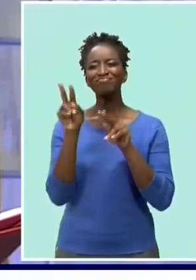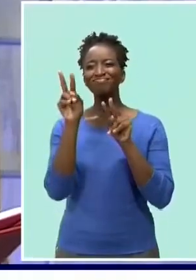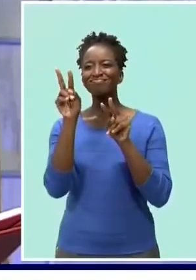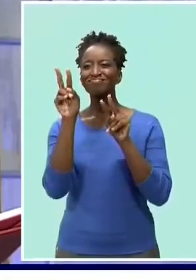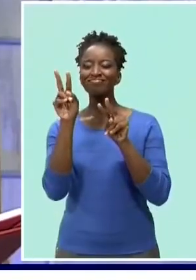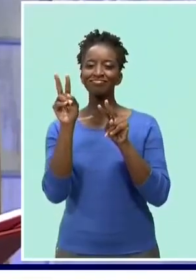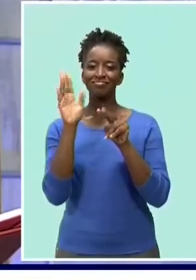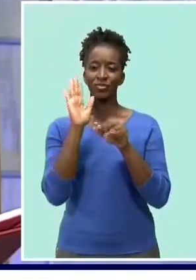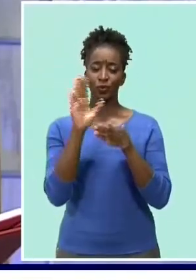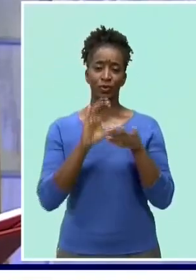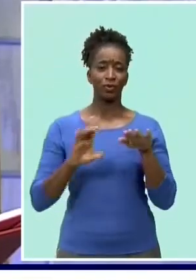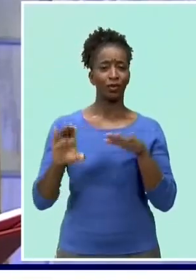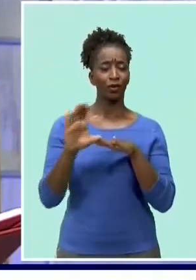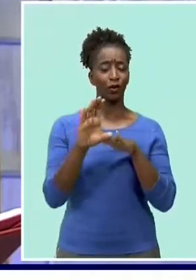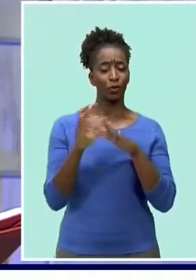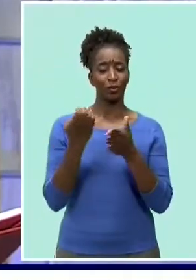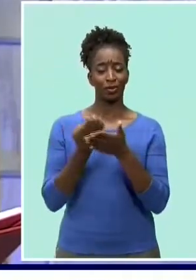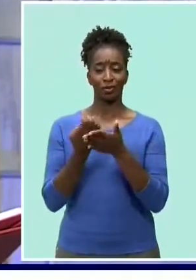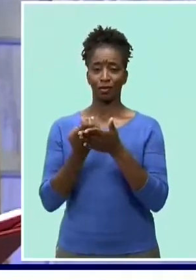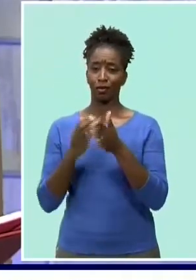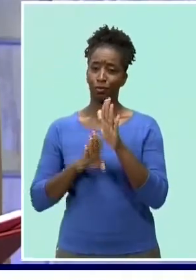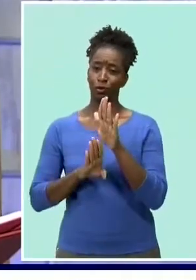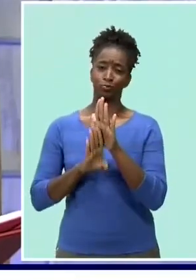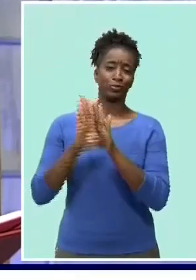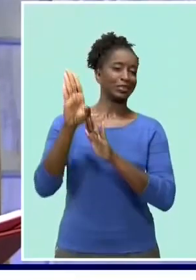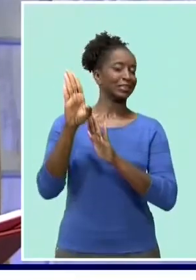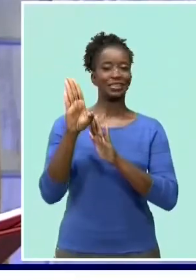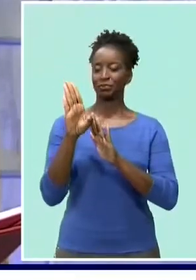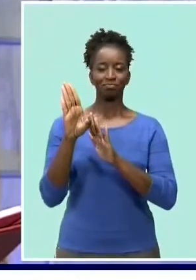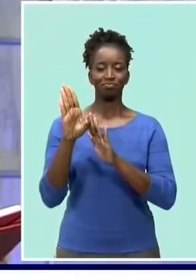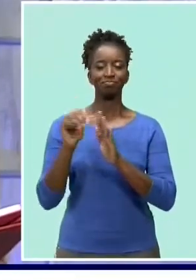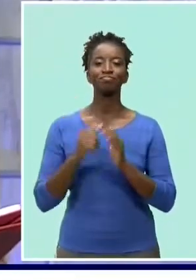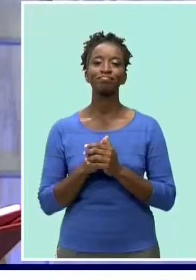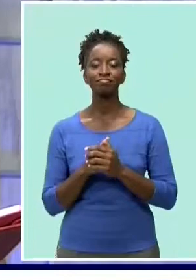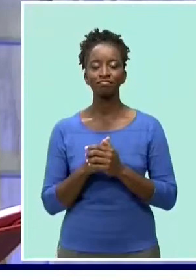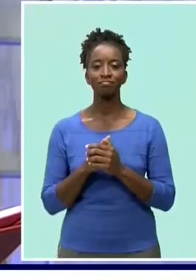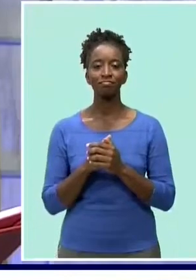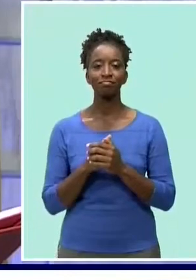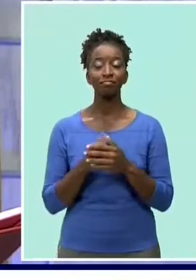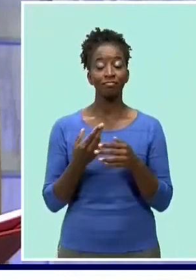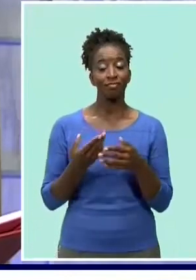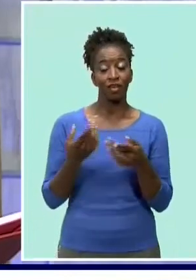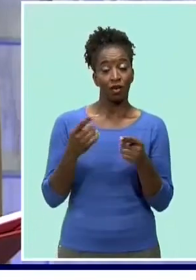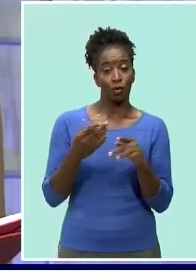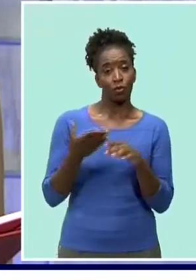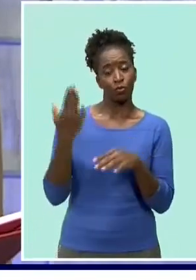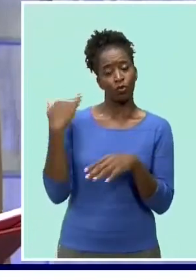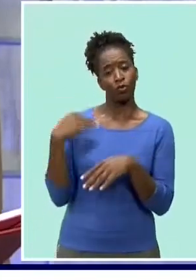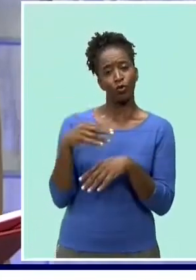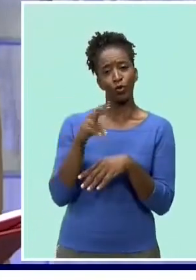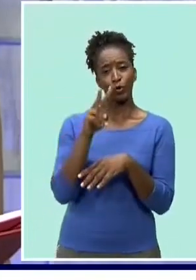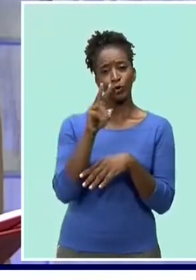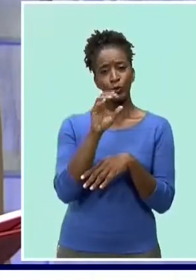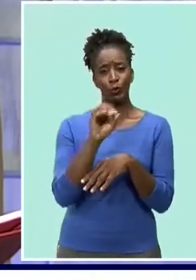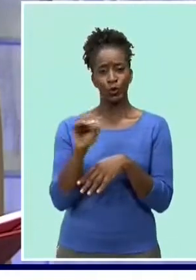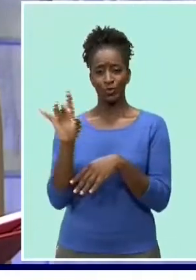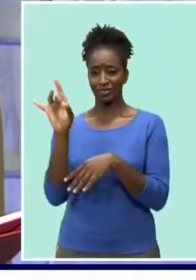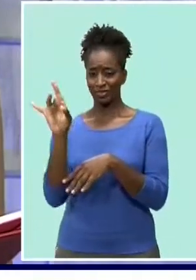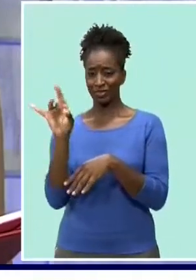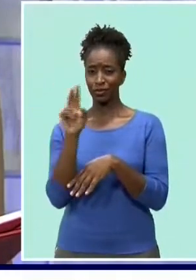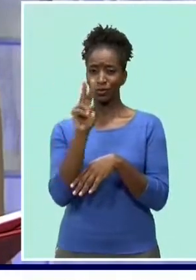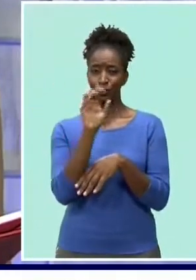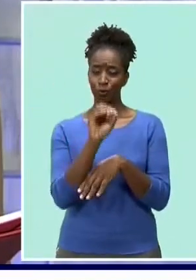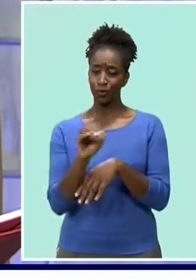Deputy Director of ECLAC, Dr. Dylan Allen, says since the global crisis of 2008-2009, economies in the region have